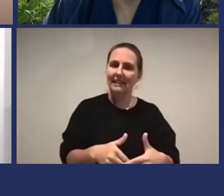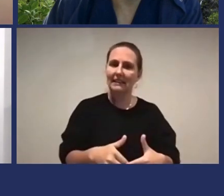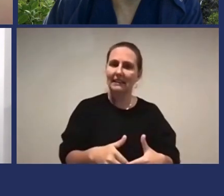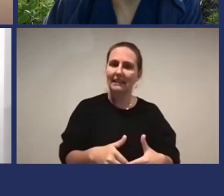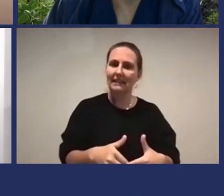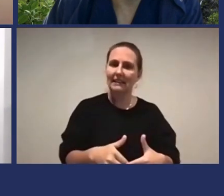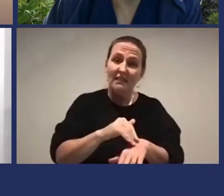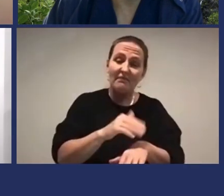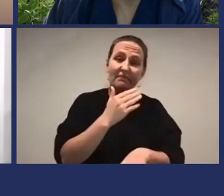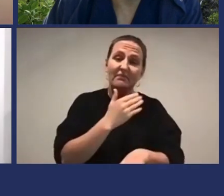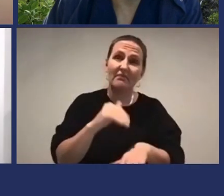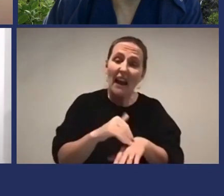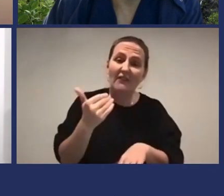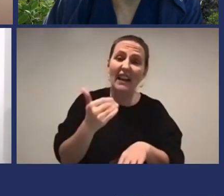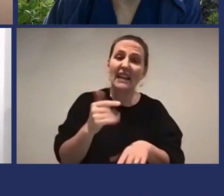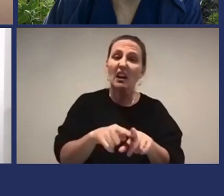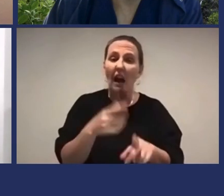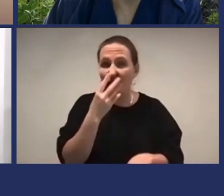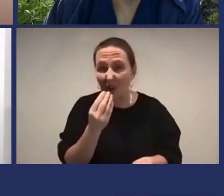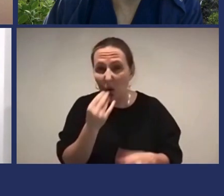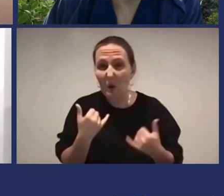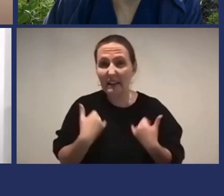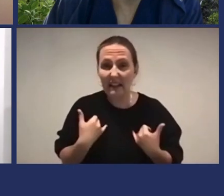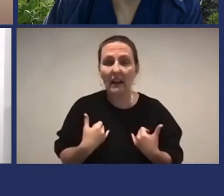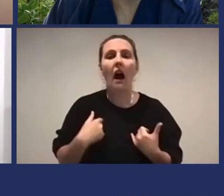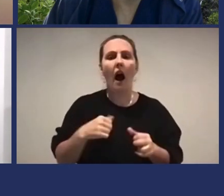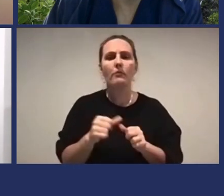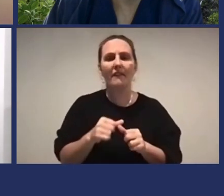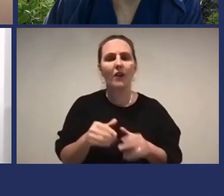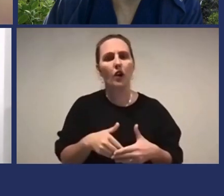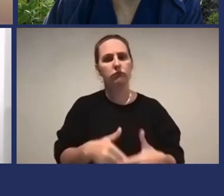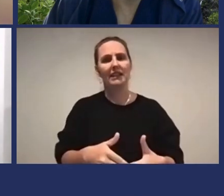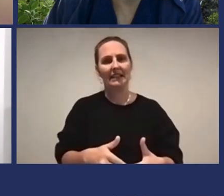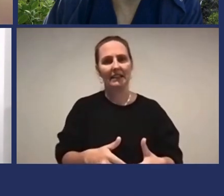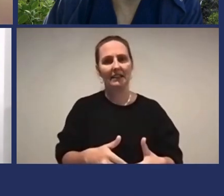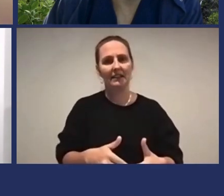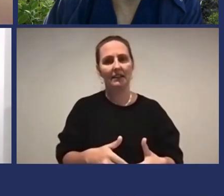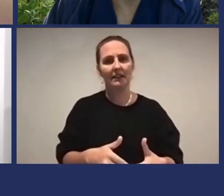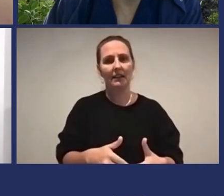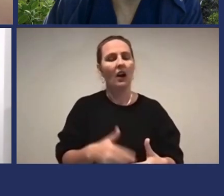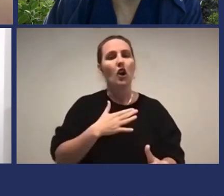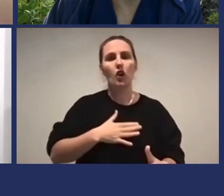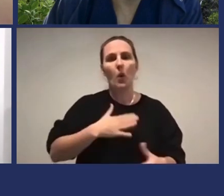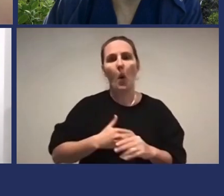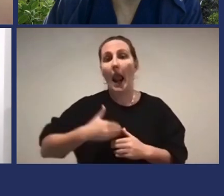fluey, because I'd rather have those and deal with those when I'm pregnant rather than,